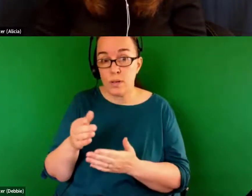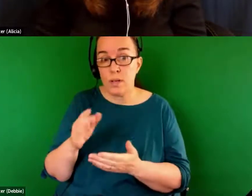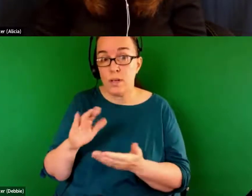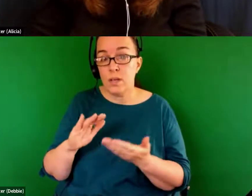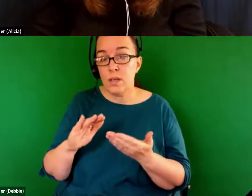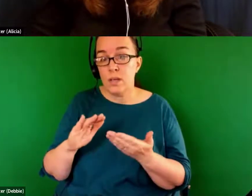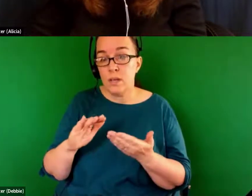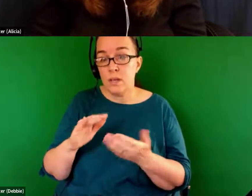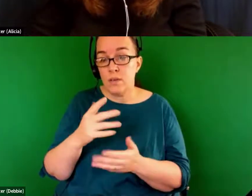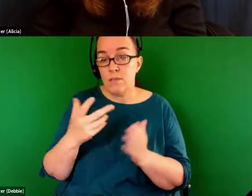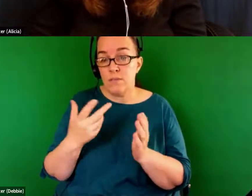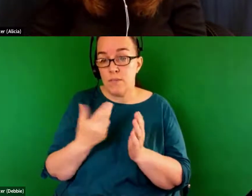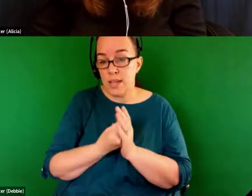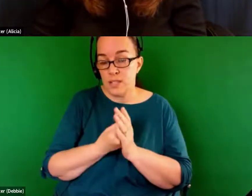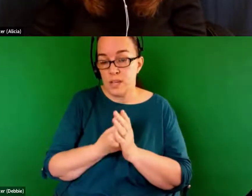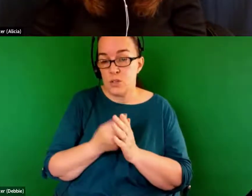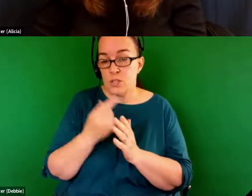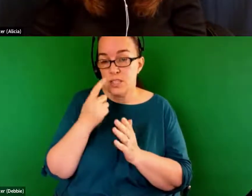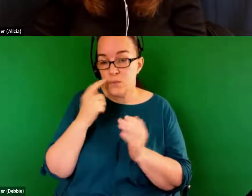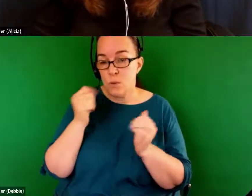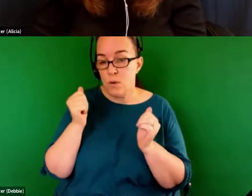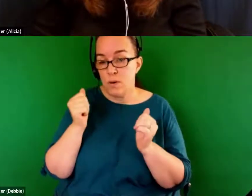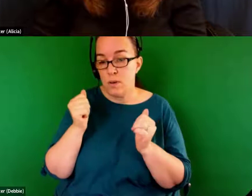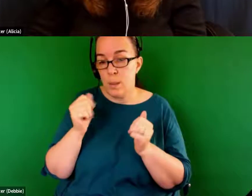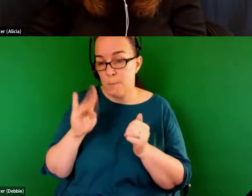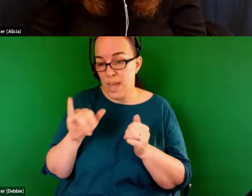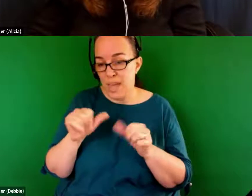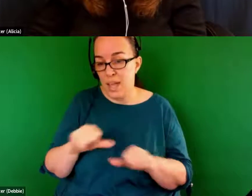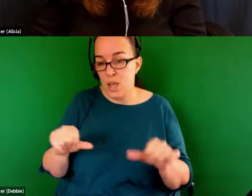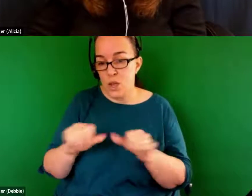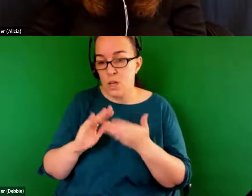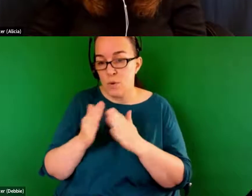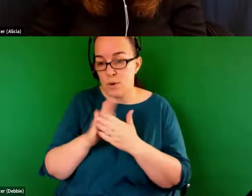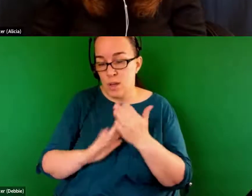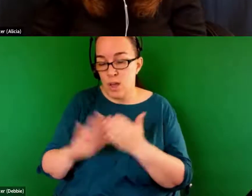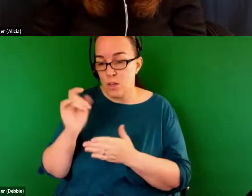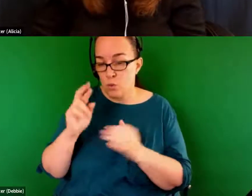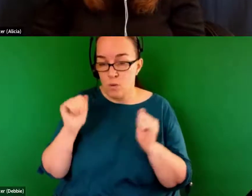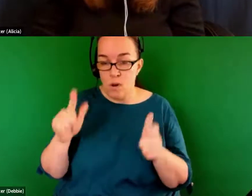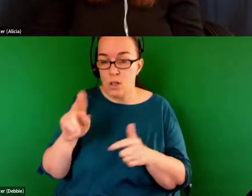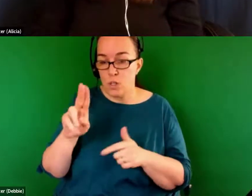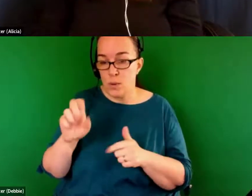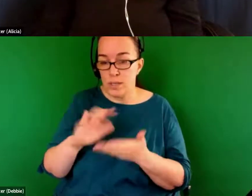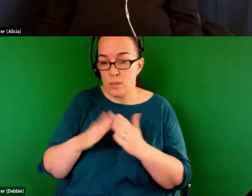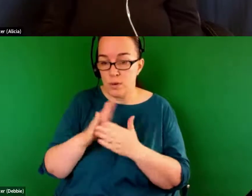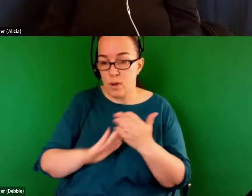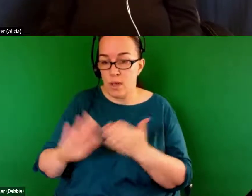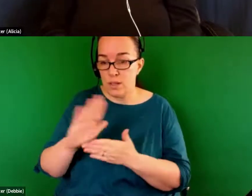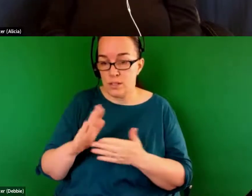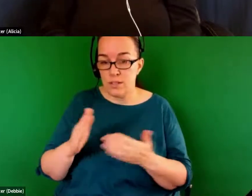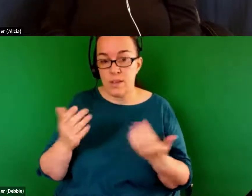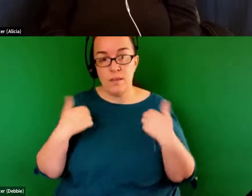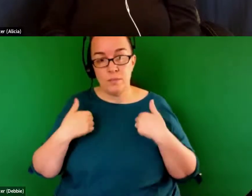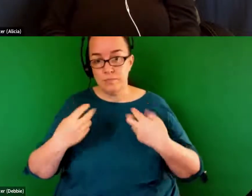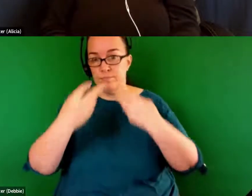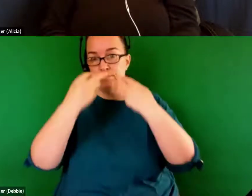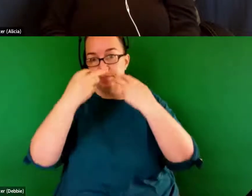community colleges or all U.S. community colleges? Well, here's the spot, and I'm on it.